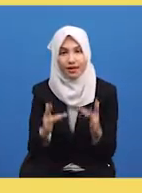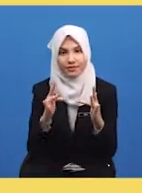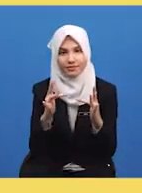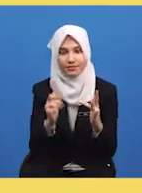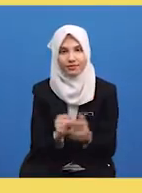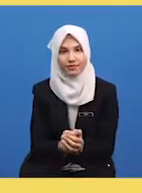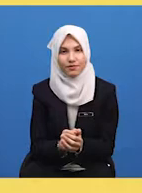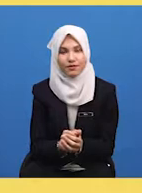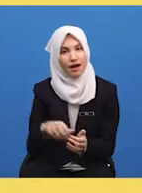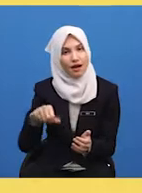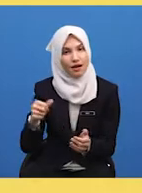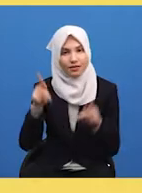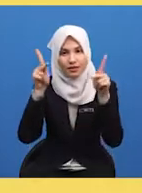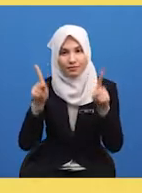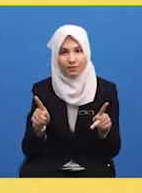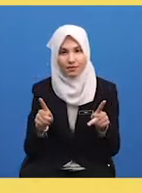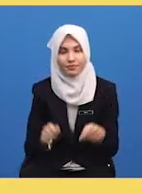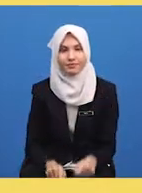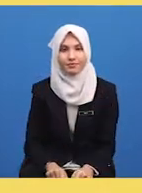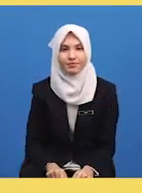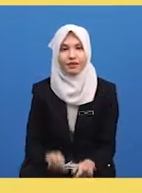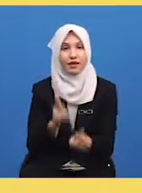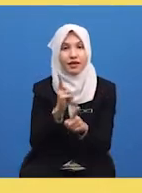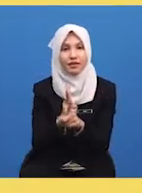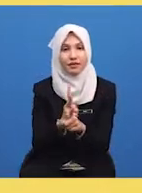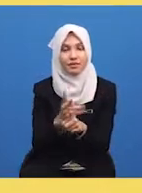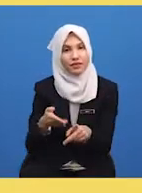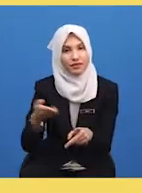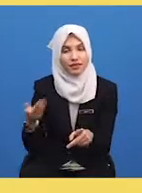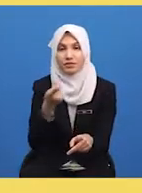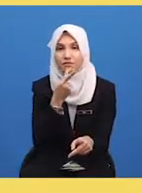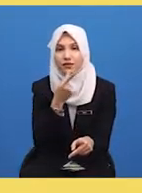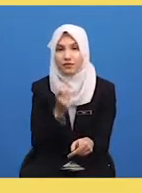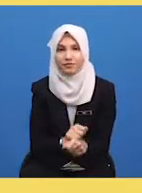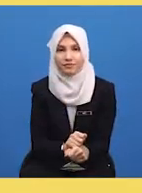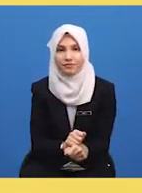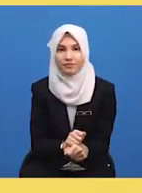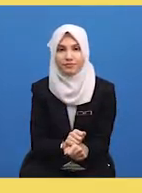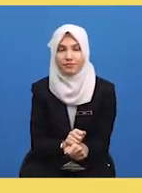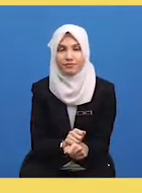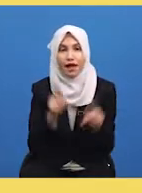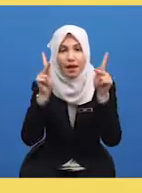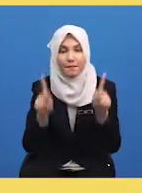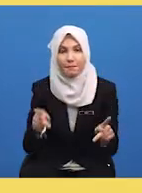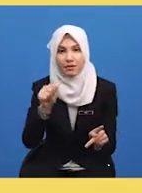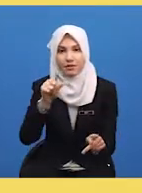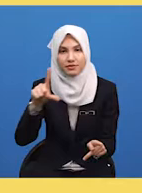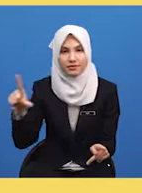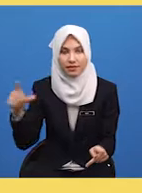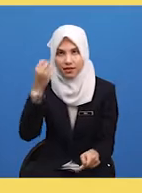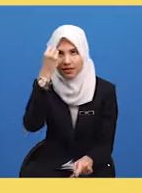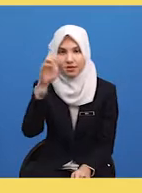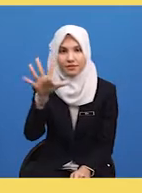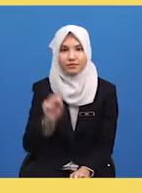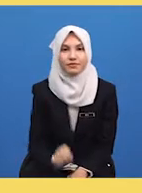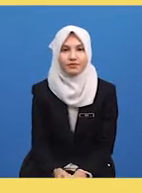interacting with other people, keeping things private, and personal